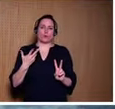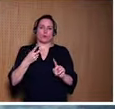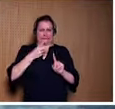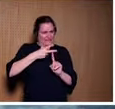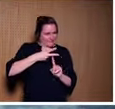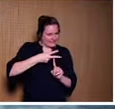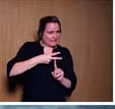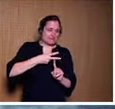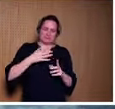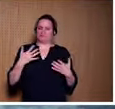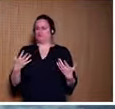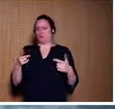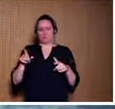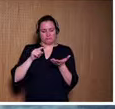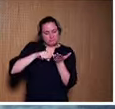like